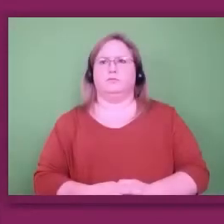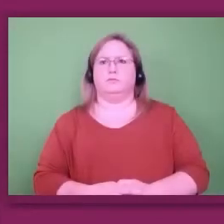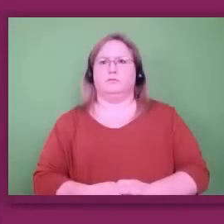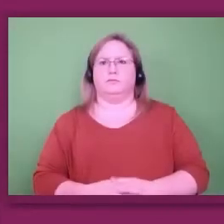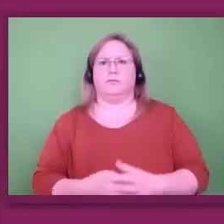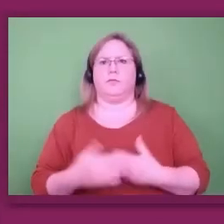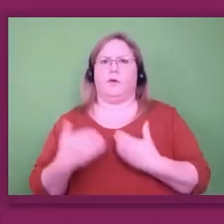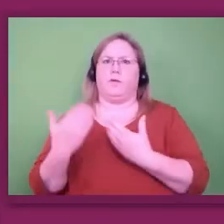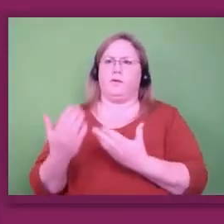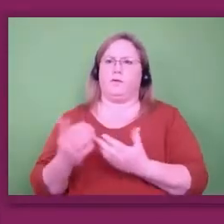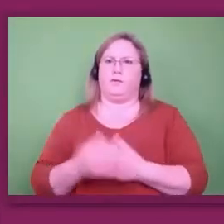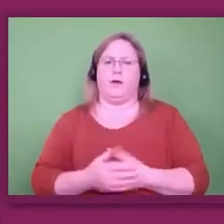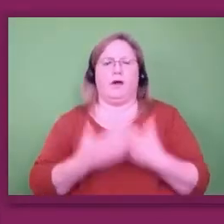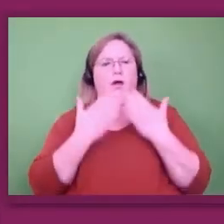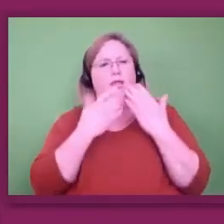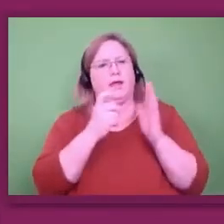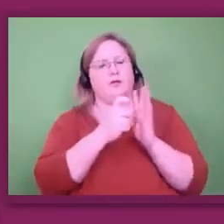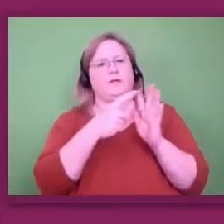Thank you, Debbie.